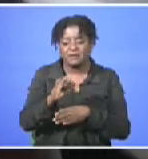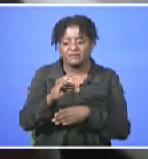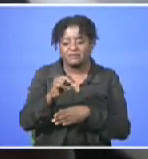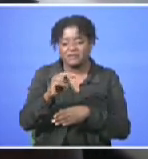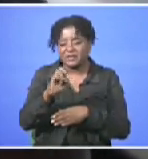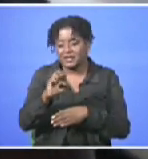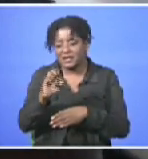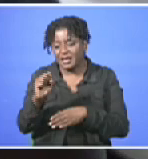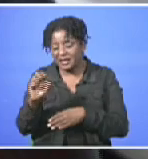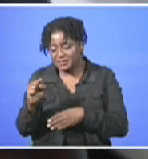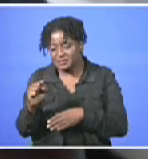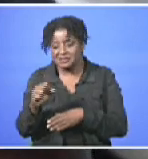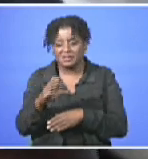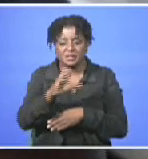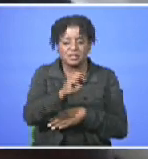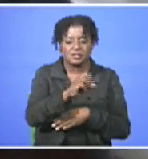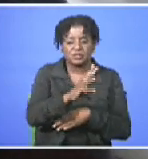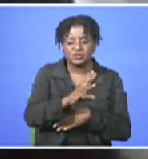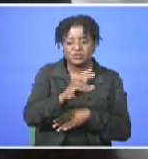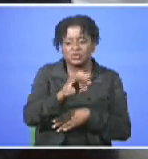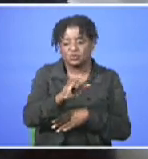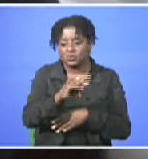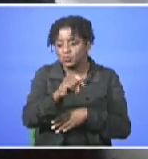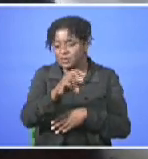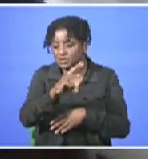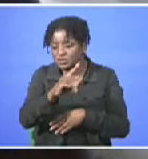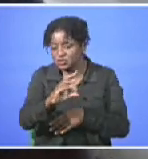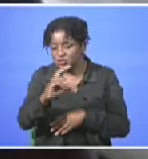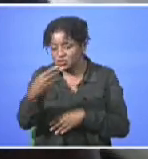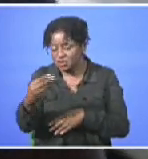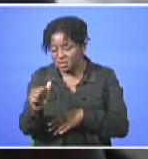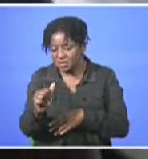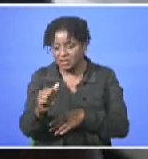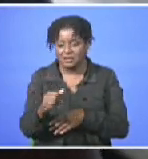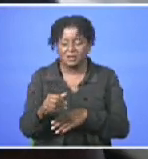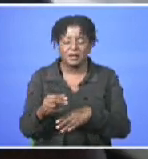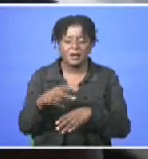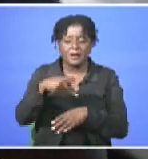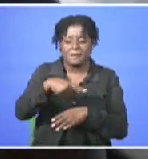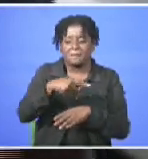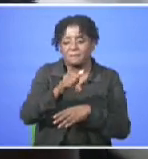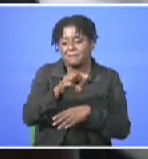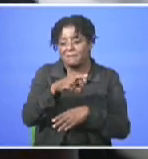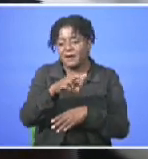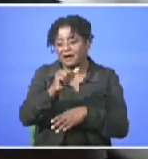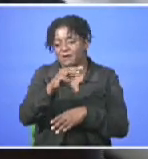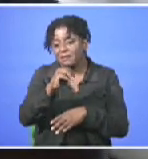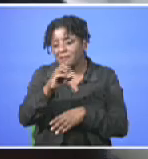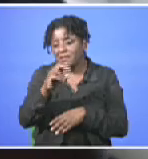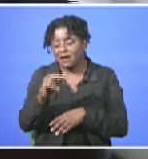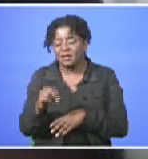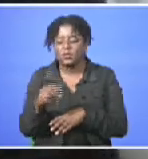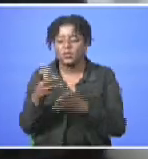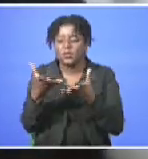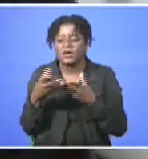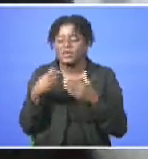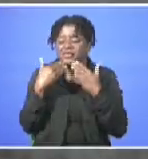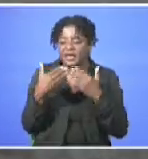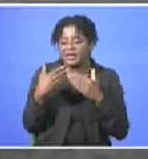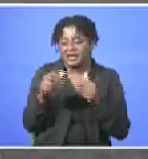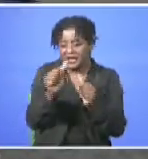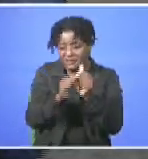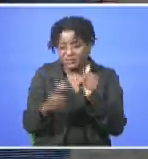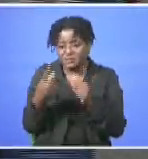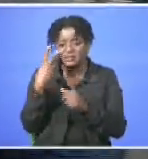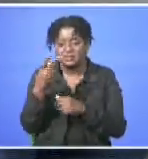Switcher, yes, Paramount Fitness, and Chef Smith, who provided the soundness for us. We just want to thank everyone, and we'll see you guys next year.